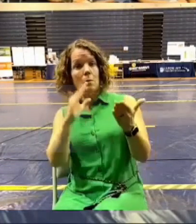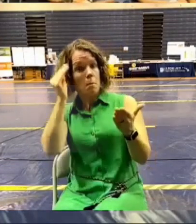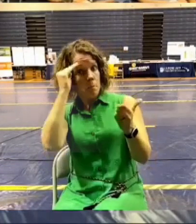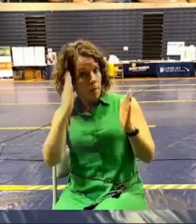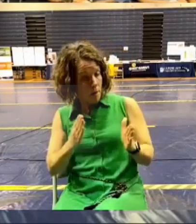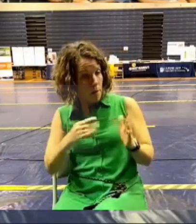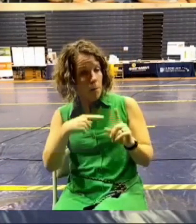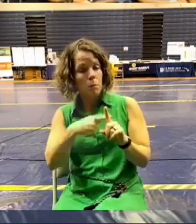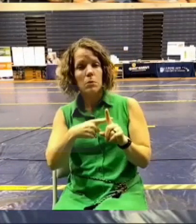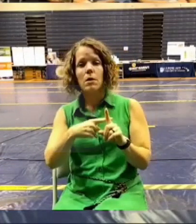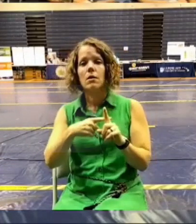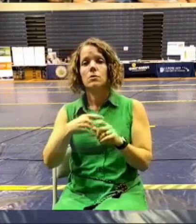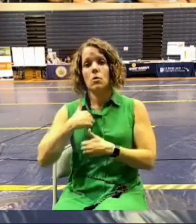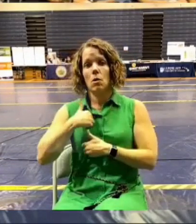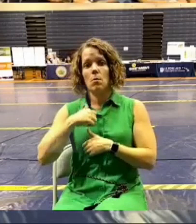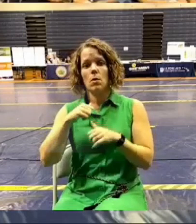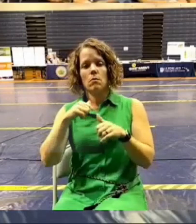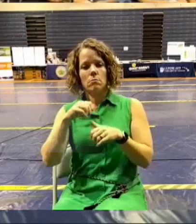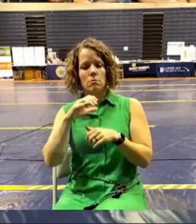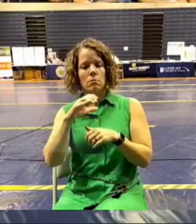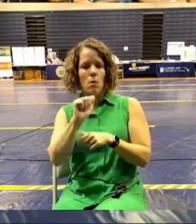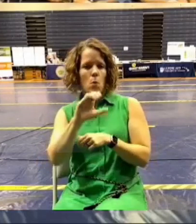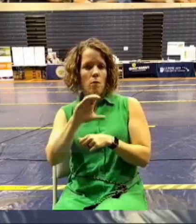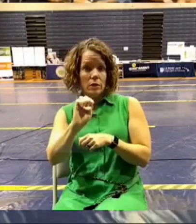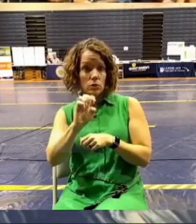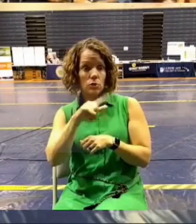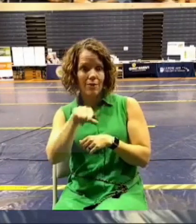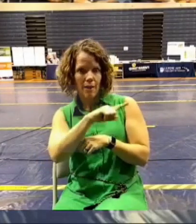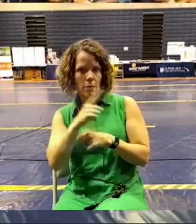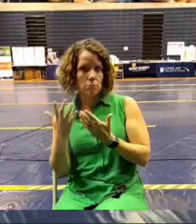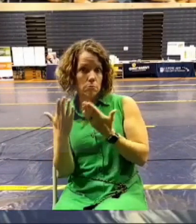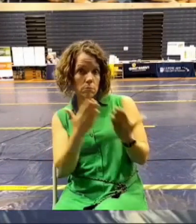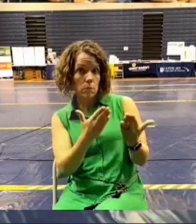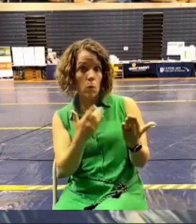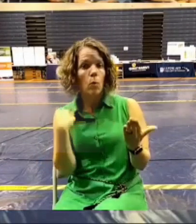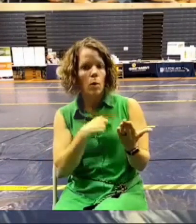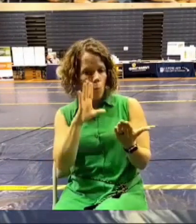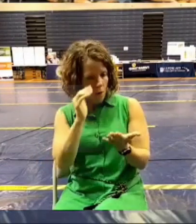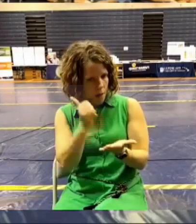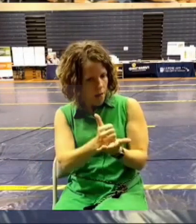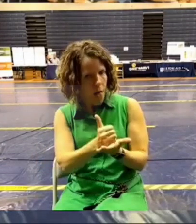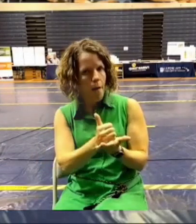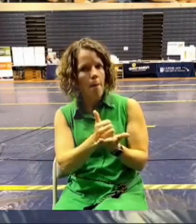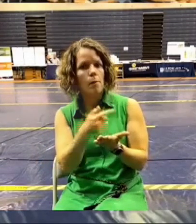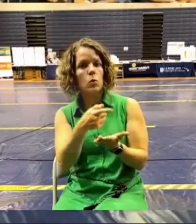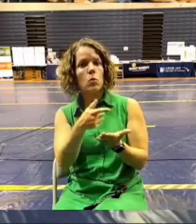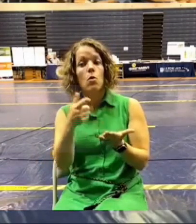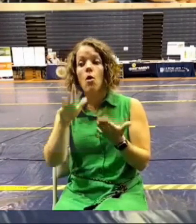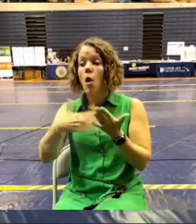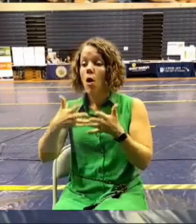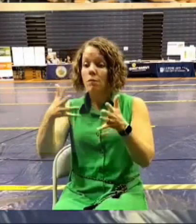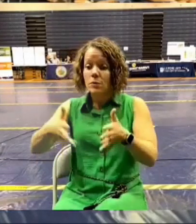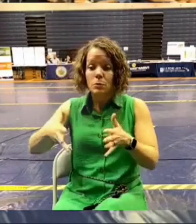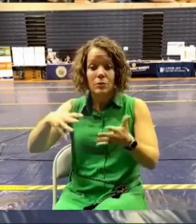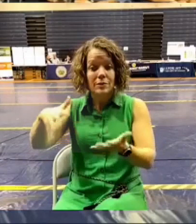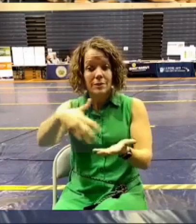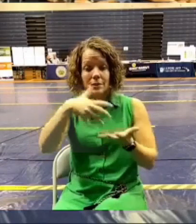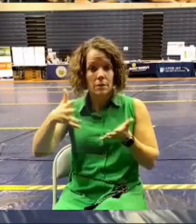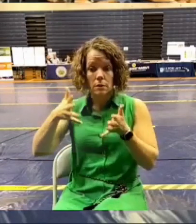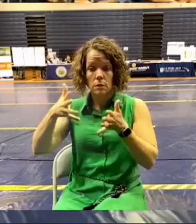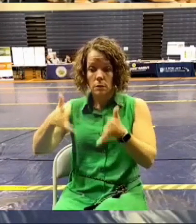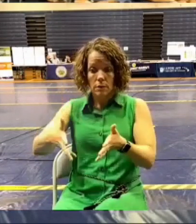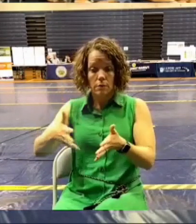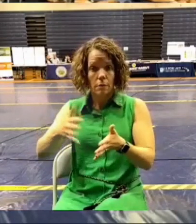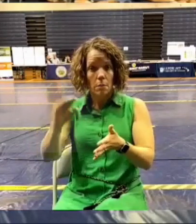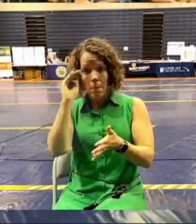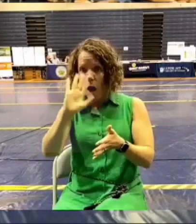mayor's office offering to assist in the disposal of the Lahaina debris off-island at a heavily discounted price. Why